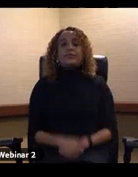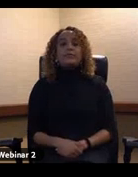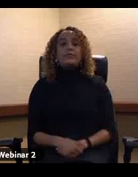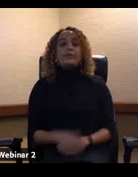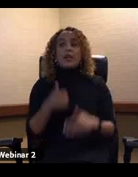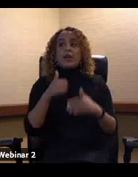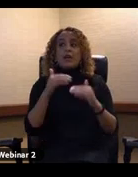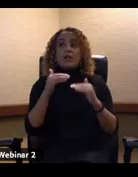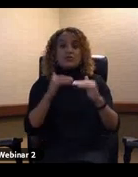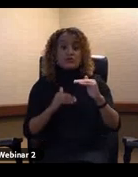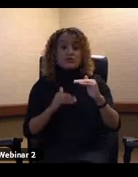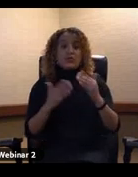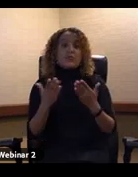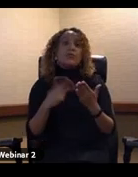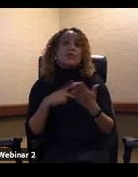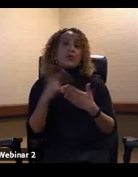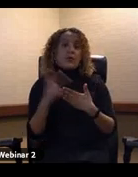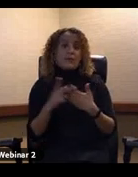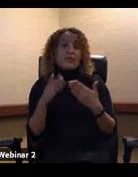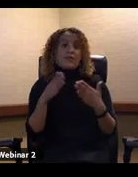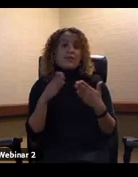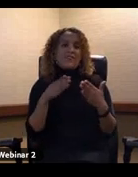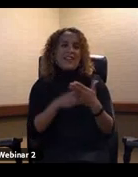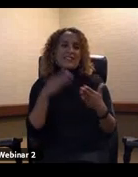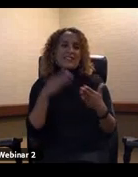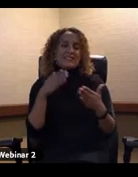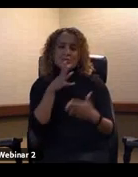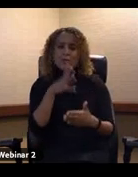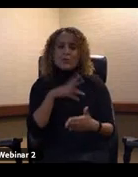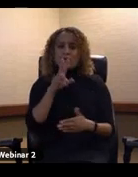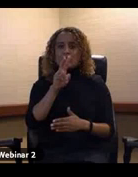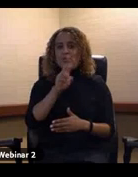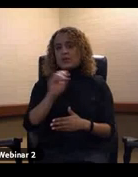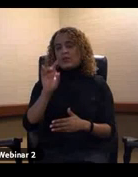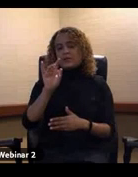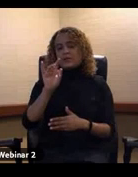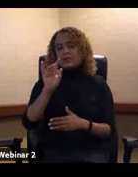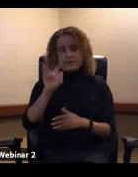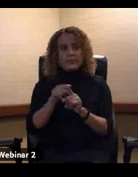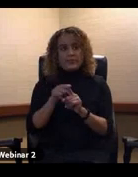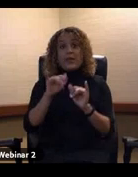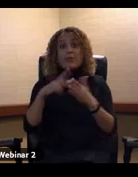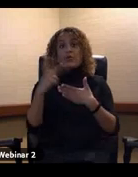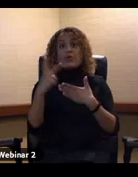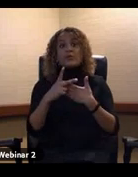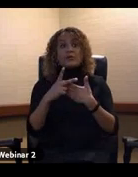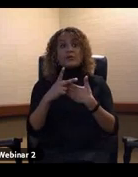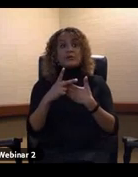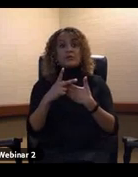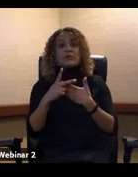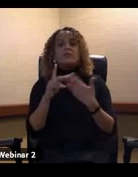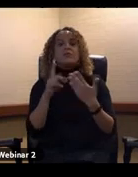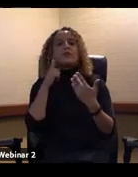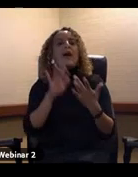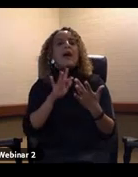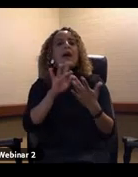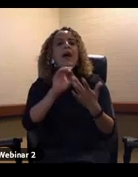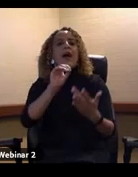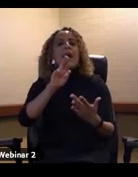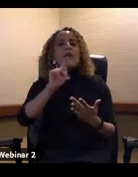The Underserved program was authorized in the Violence Against Women Act of 2013. The program is authorized to develop and implement